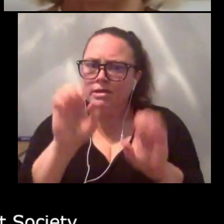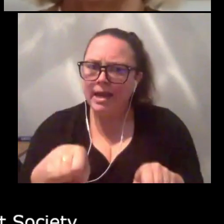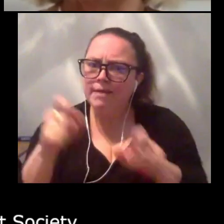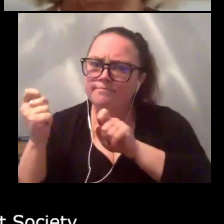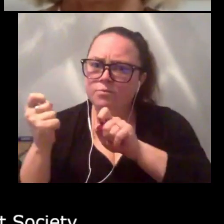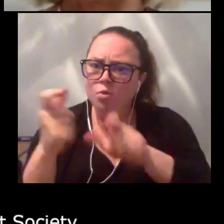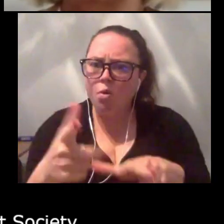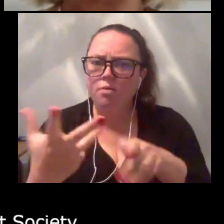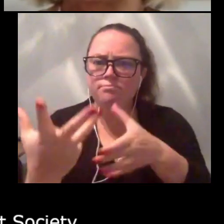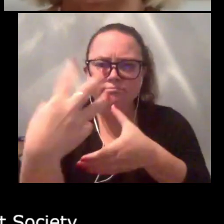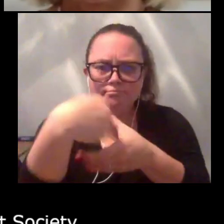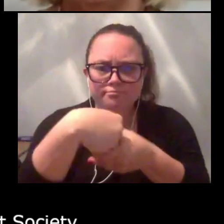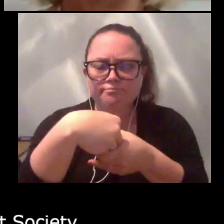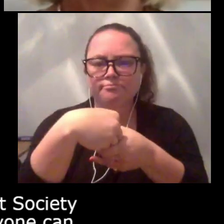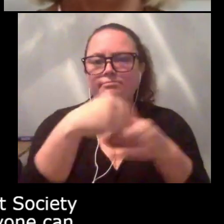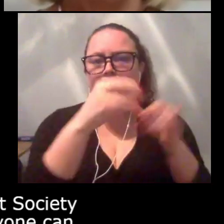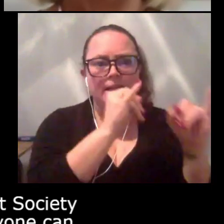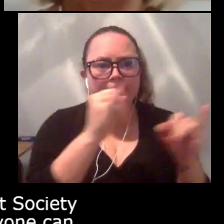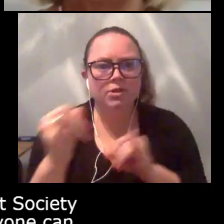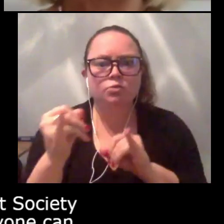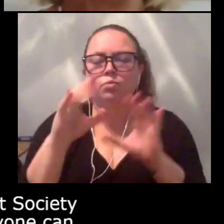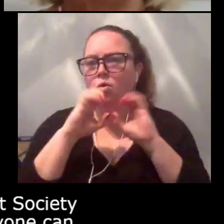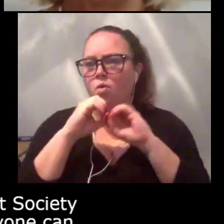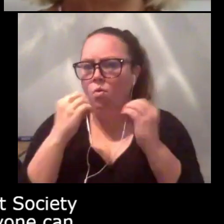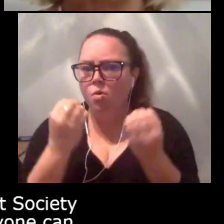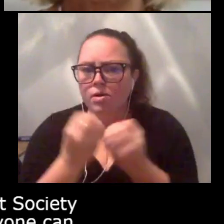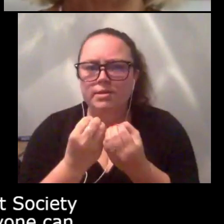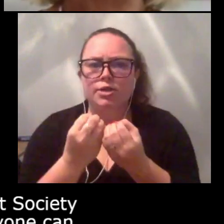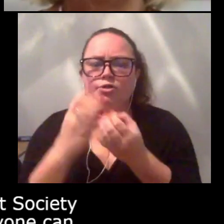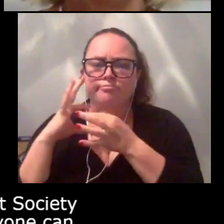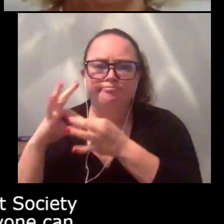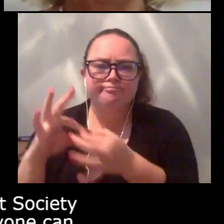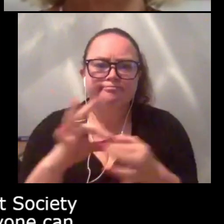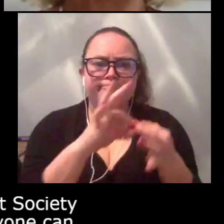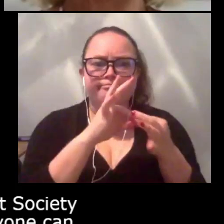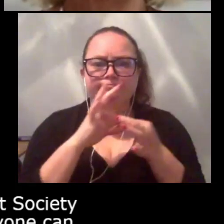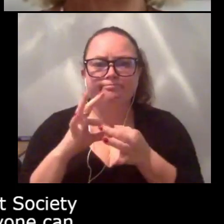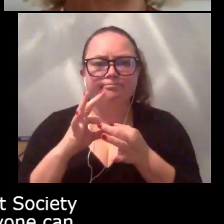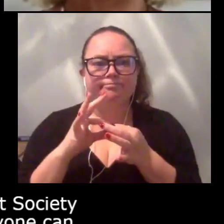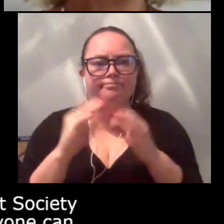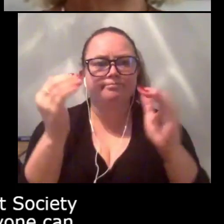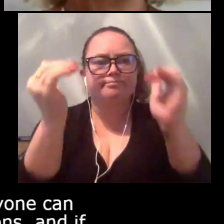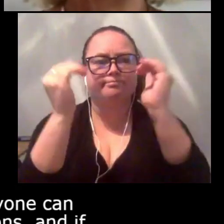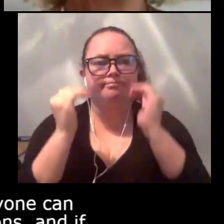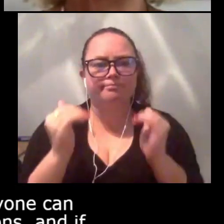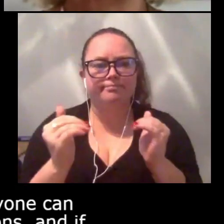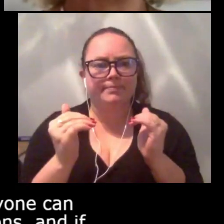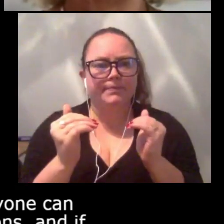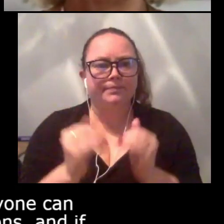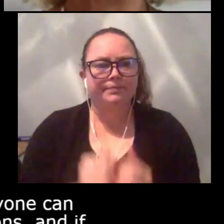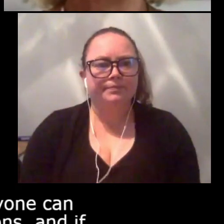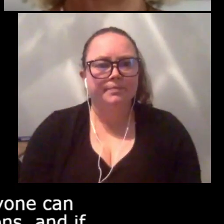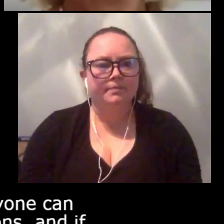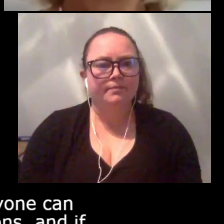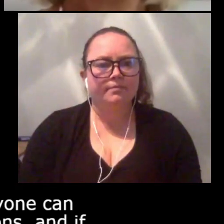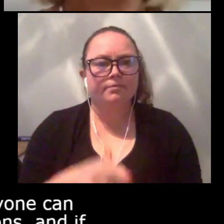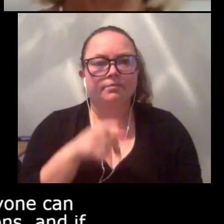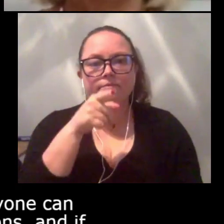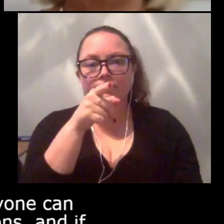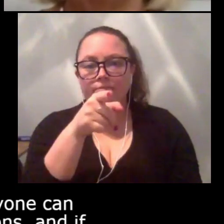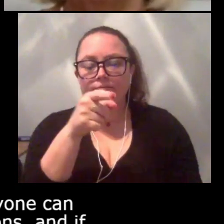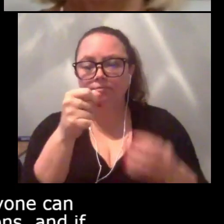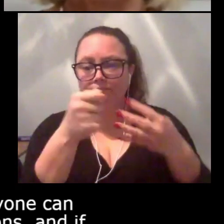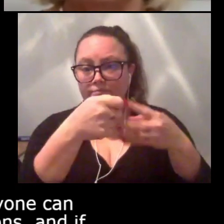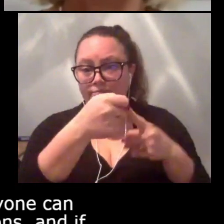and organizations. And if we go down one more page, Judith, we can see some of the ways that